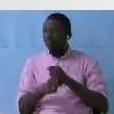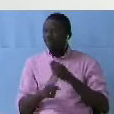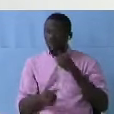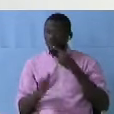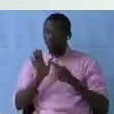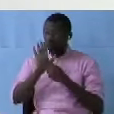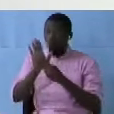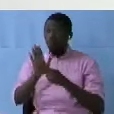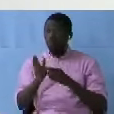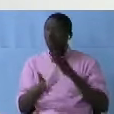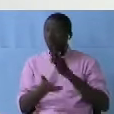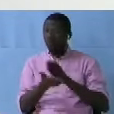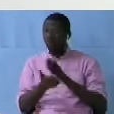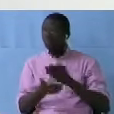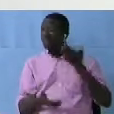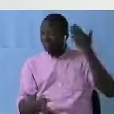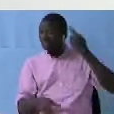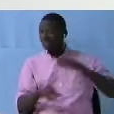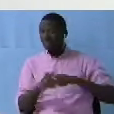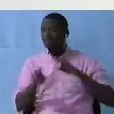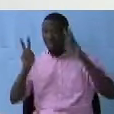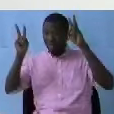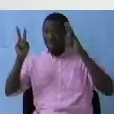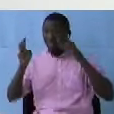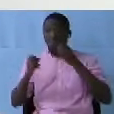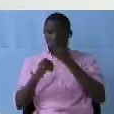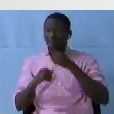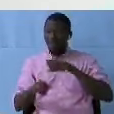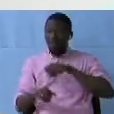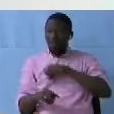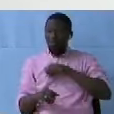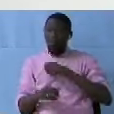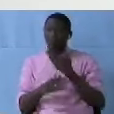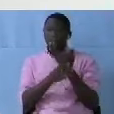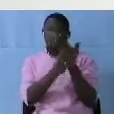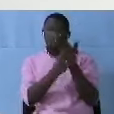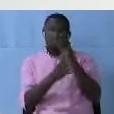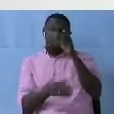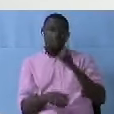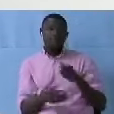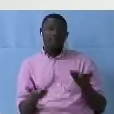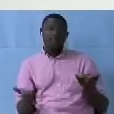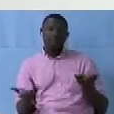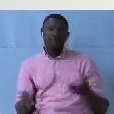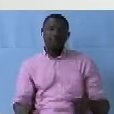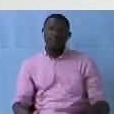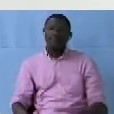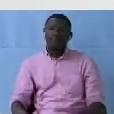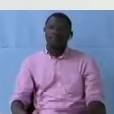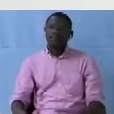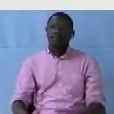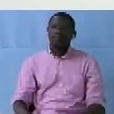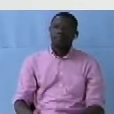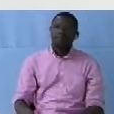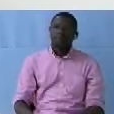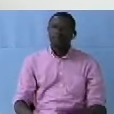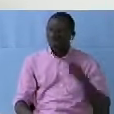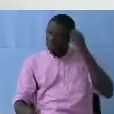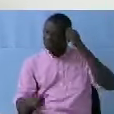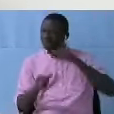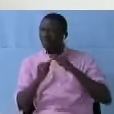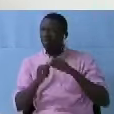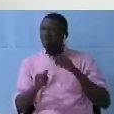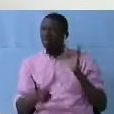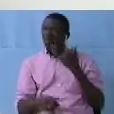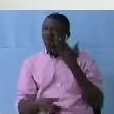meuna weddi ne mu don oté ne mom fajj kat la I remember vividly he went there with I think it was a CNN reporter